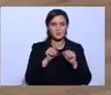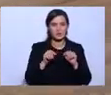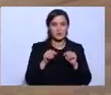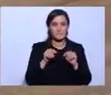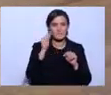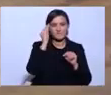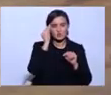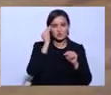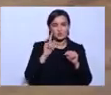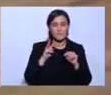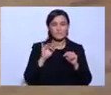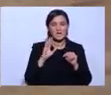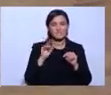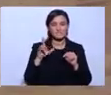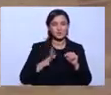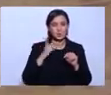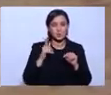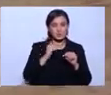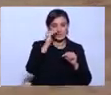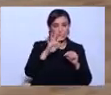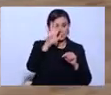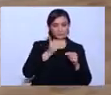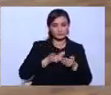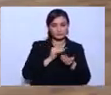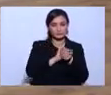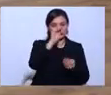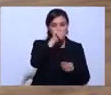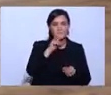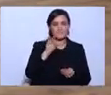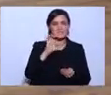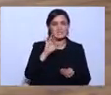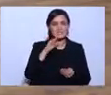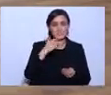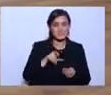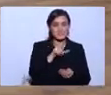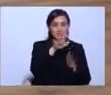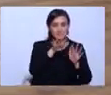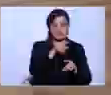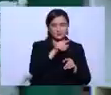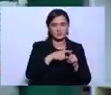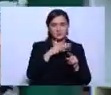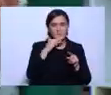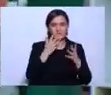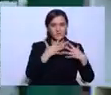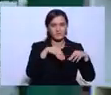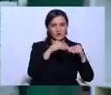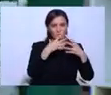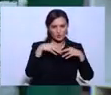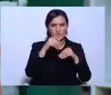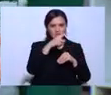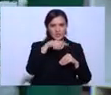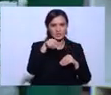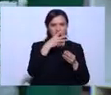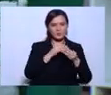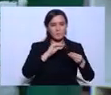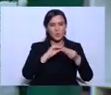also consider that Mark Twain was from the South. He grew up on the Mississippi River, so there might have been lots of family